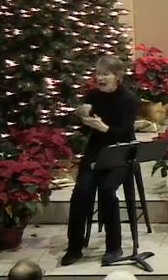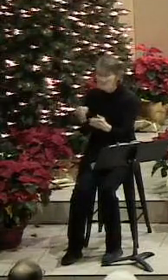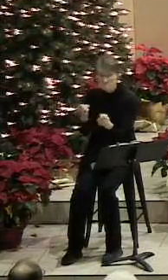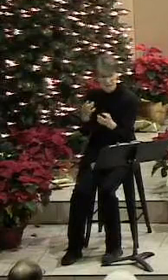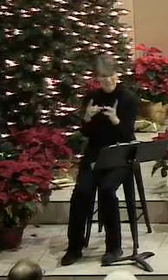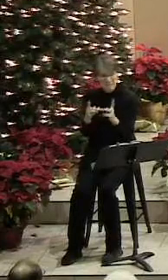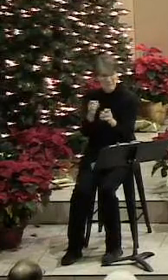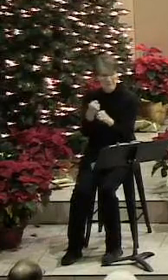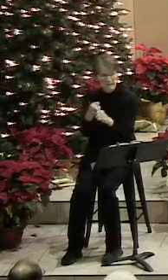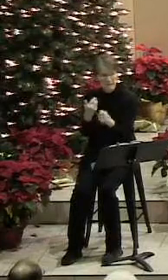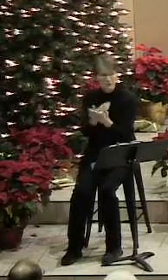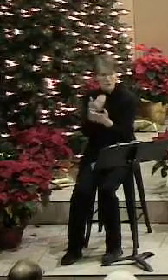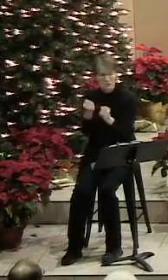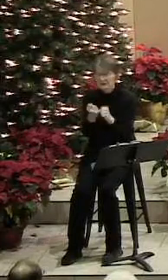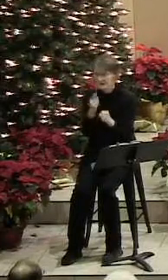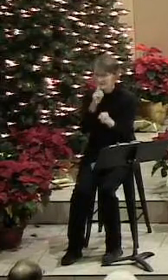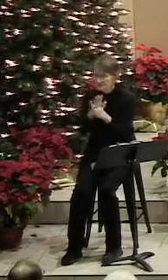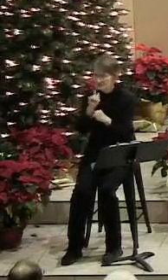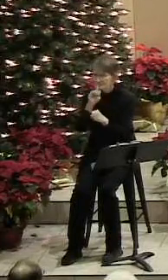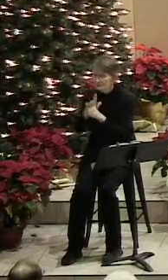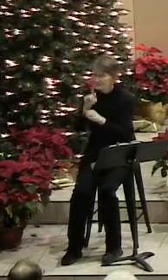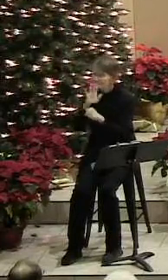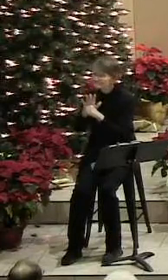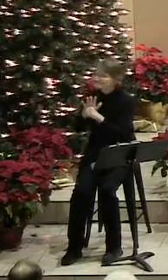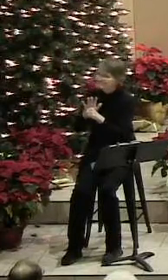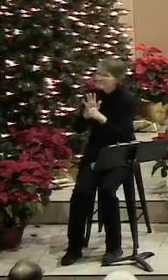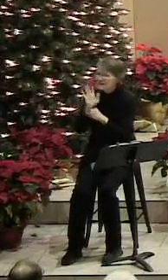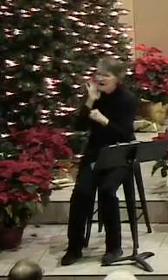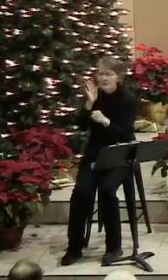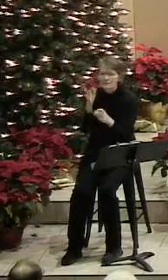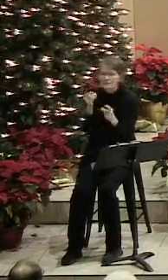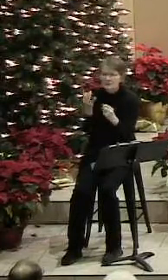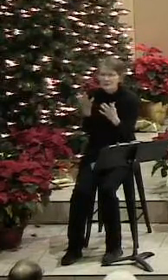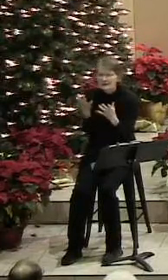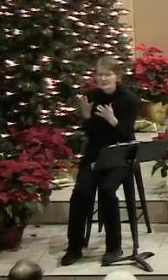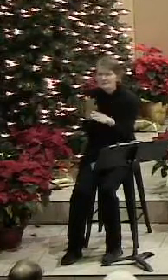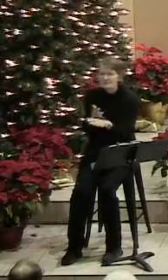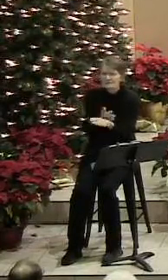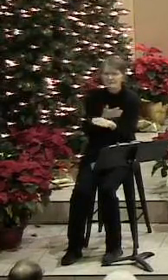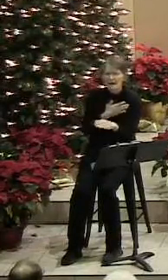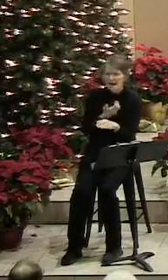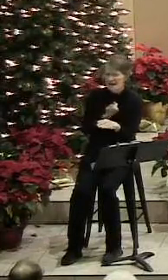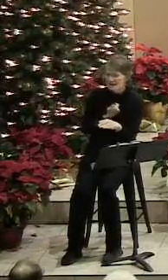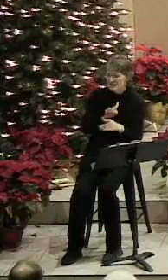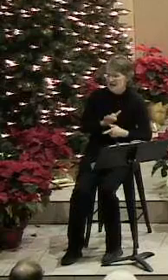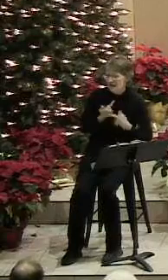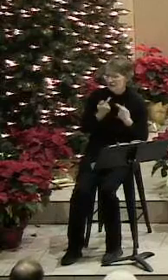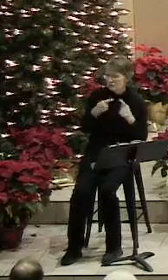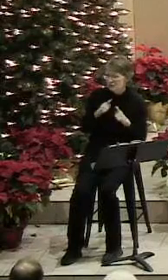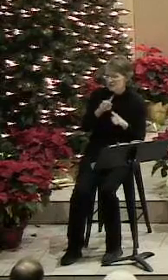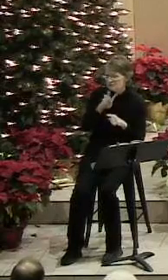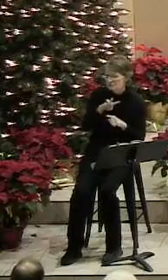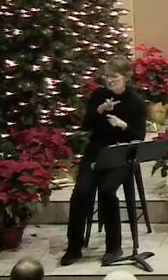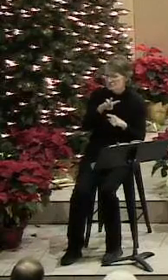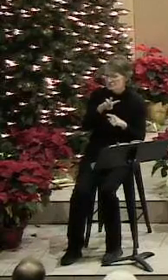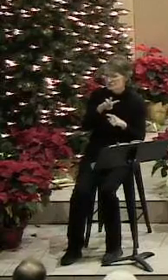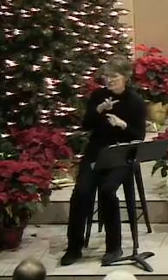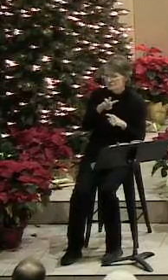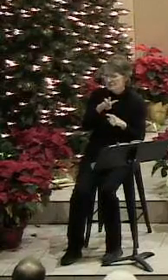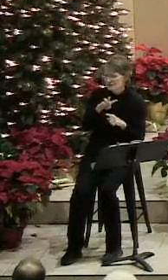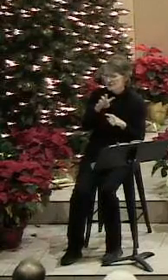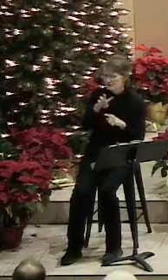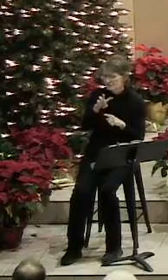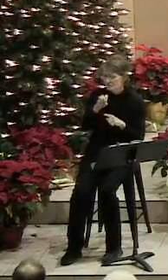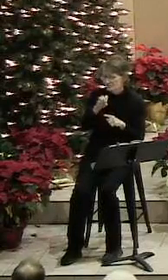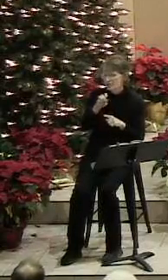Year's resolutions other than maybe looking back at 2021 and saying, you know, here's a way I could have improved 2021. Now it's 2022.